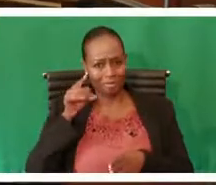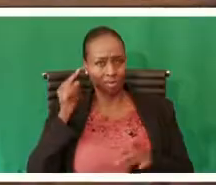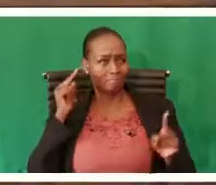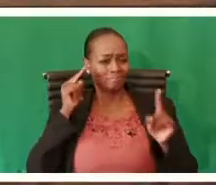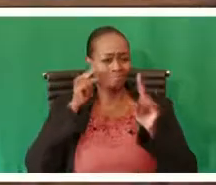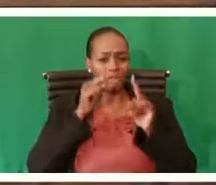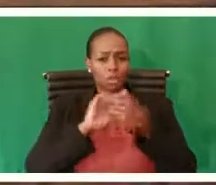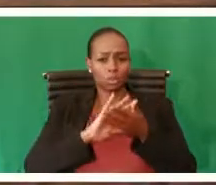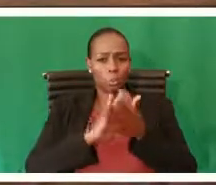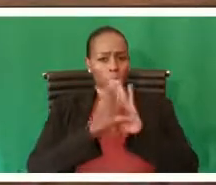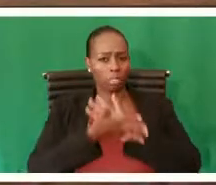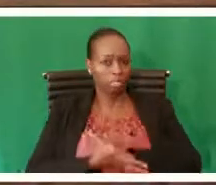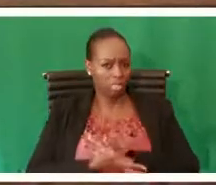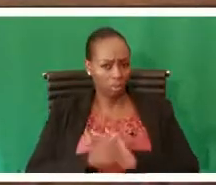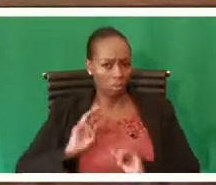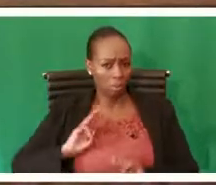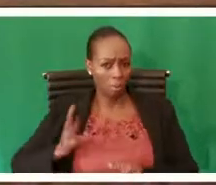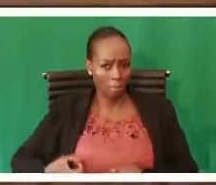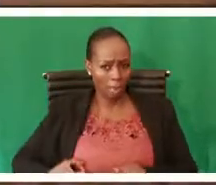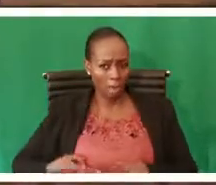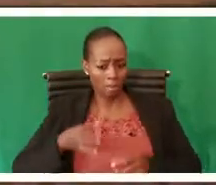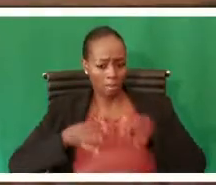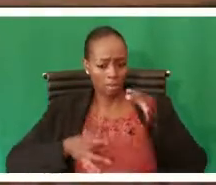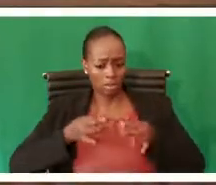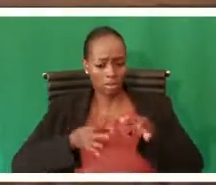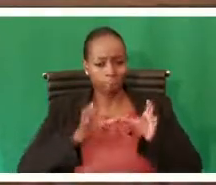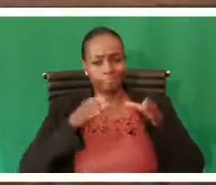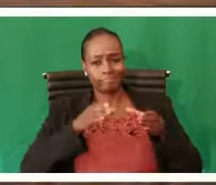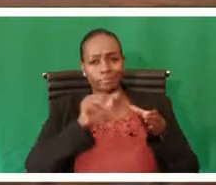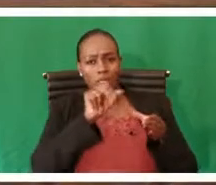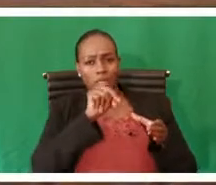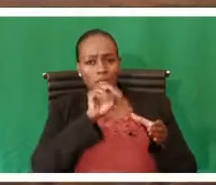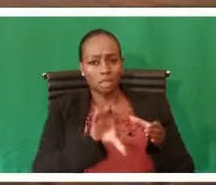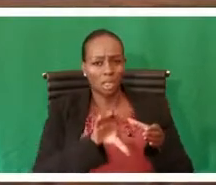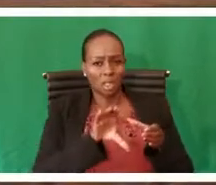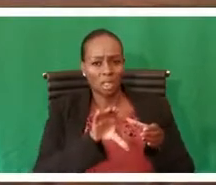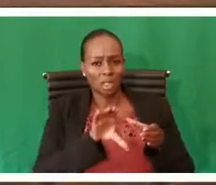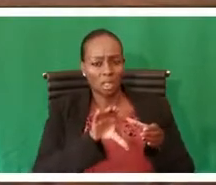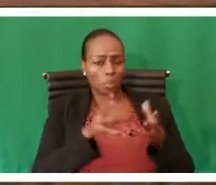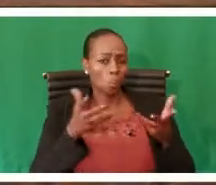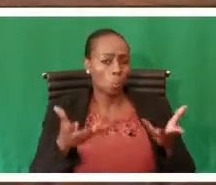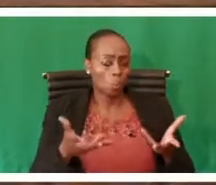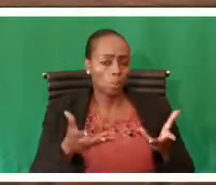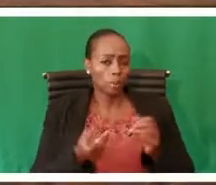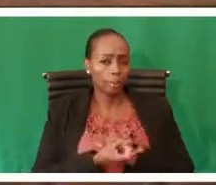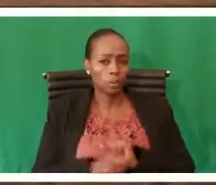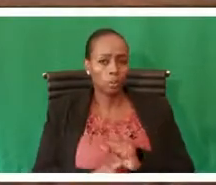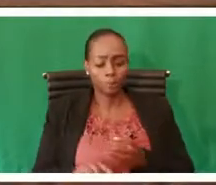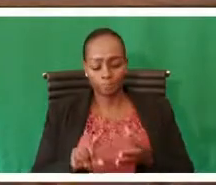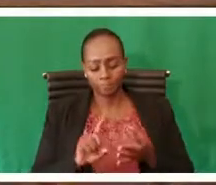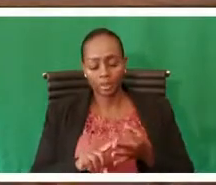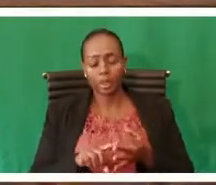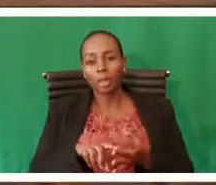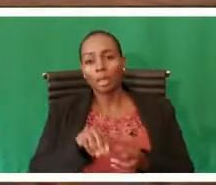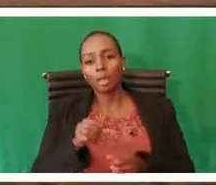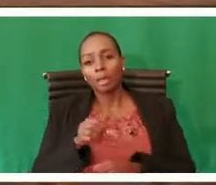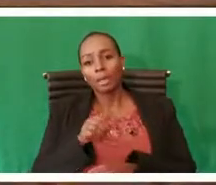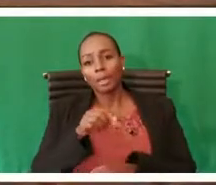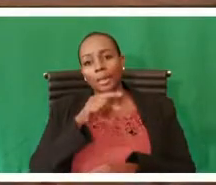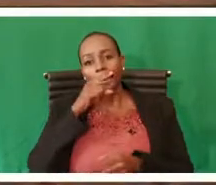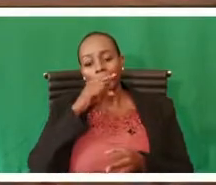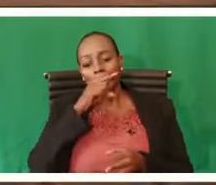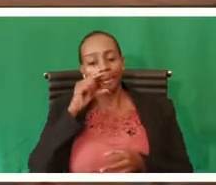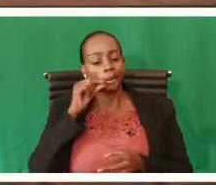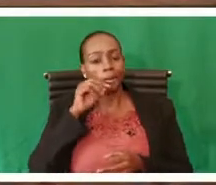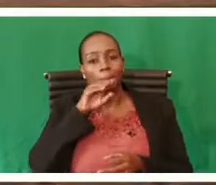Thank you very much. Becca from Moteo, and